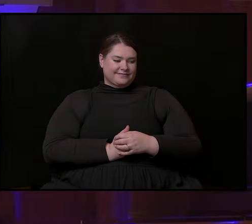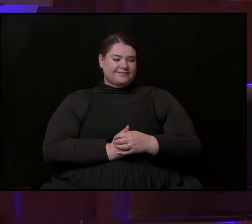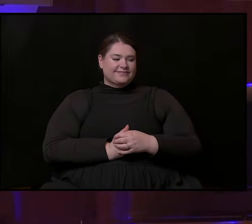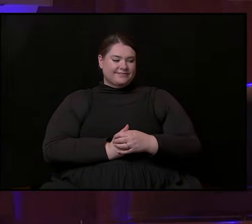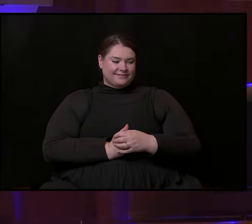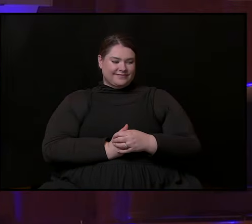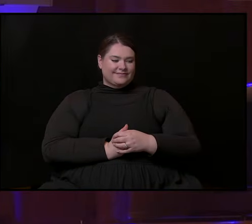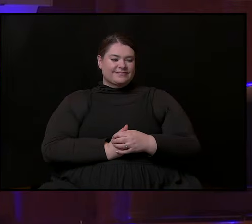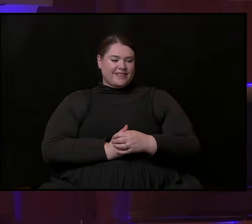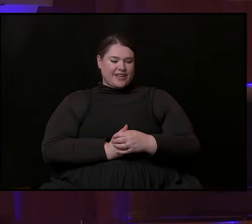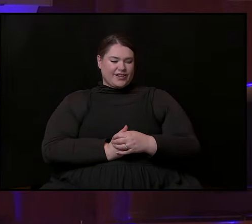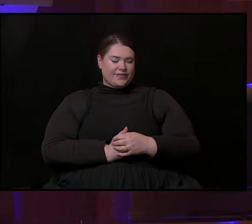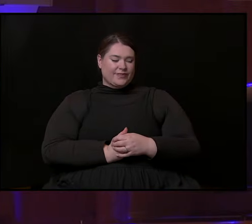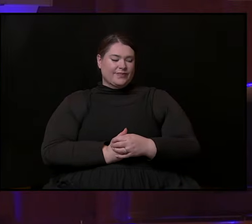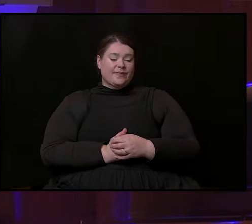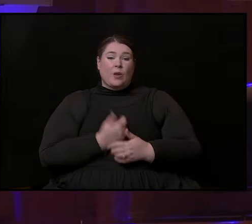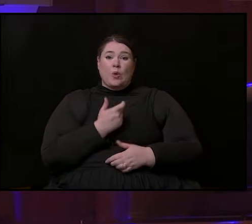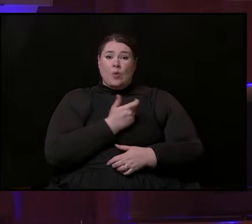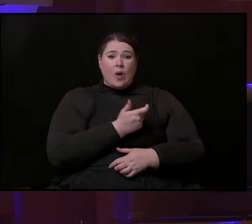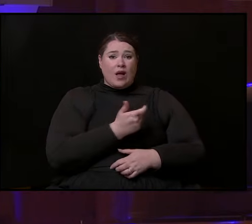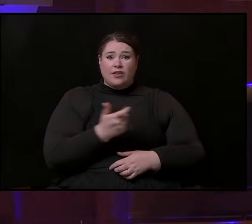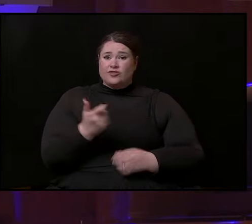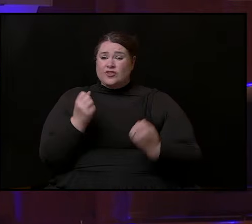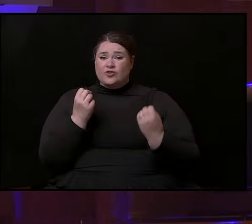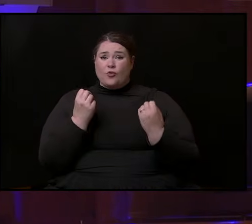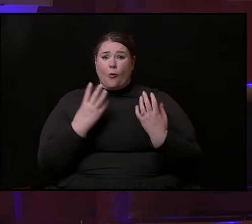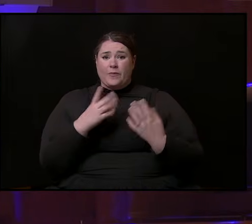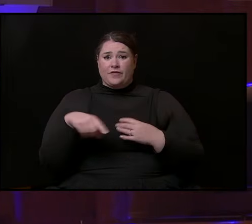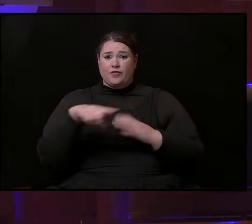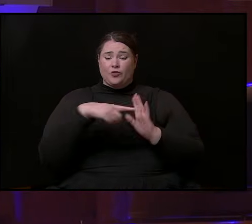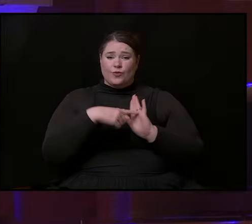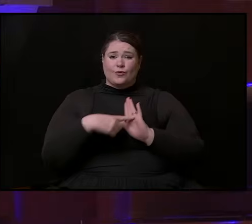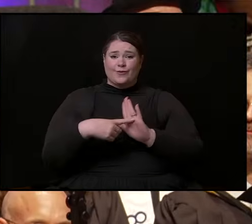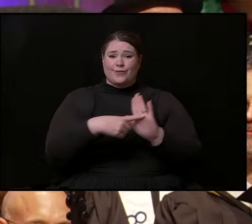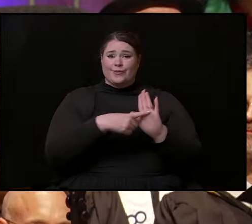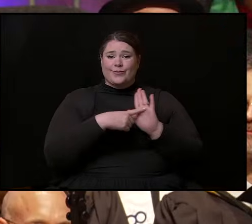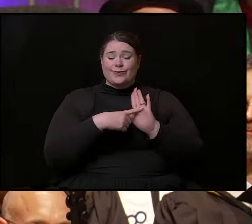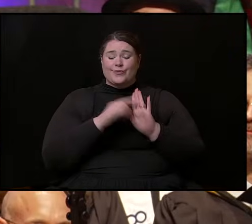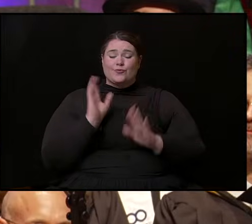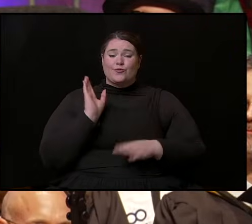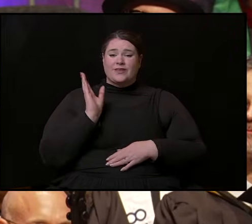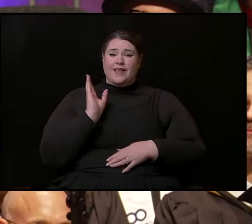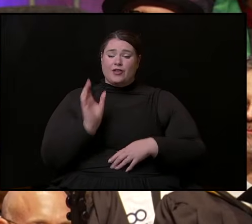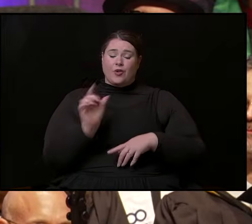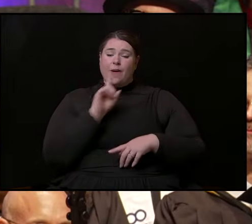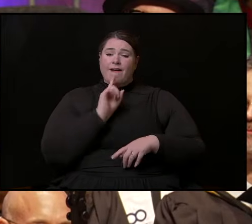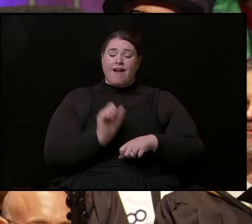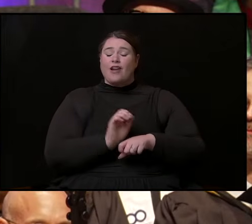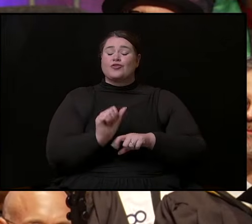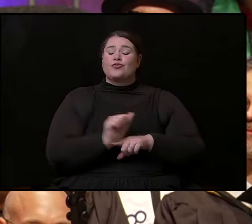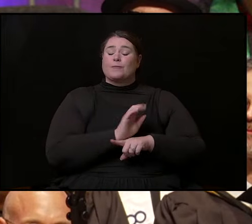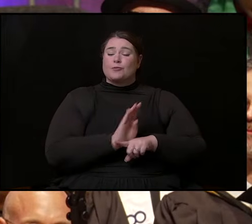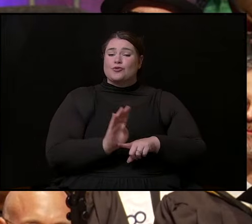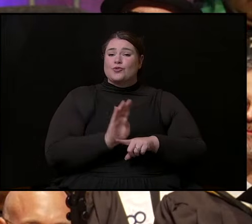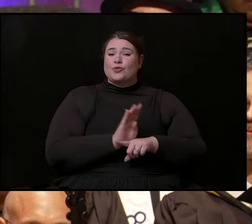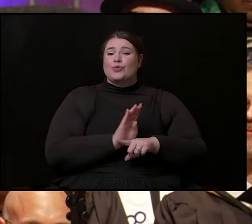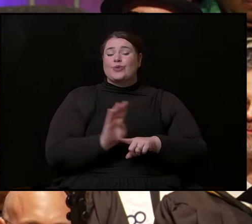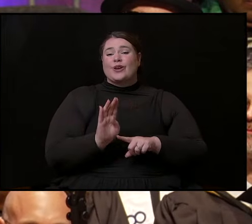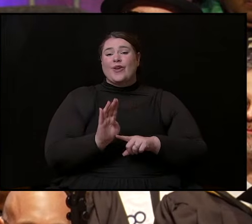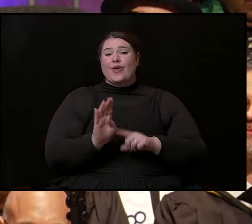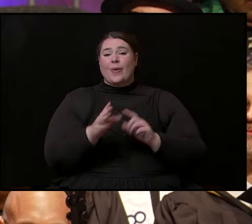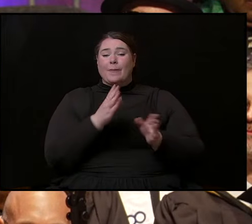Watching so many of you present your entrepreneurial business plans at Upstart this year. That was